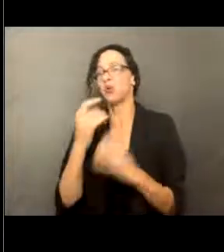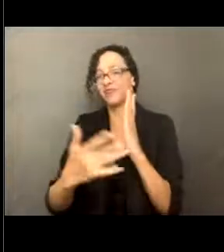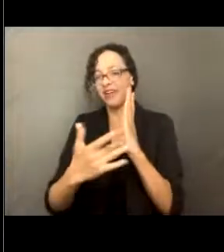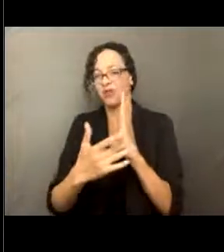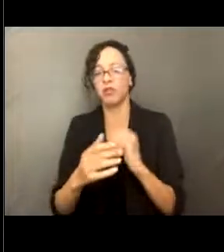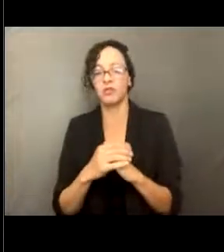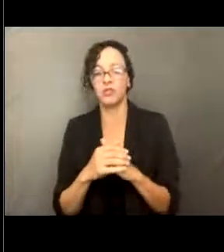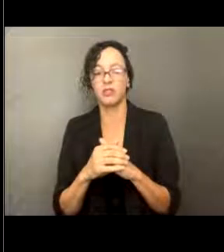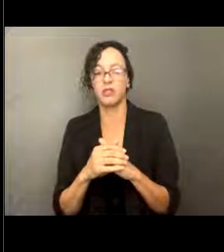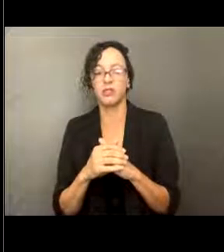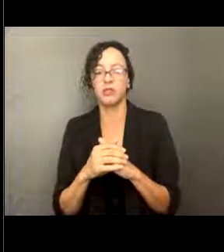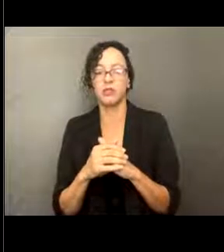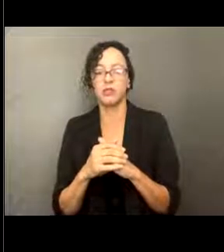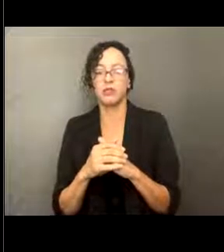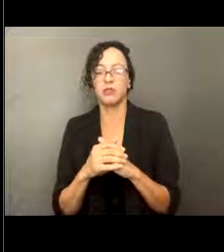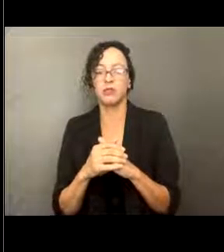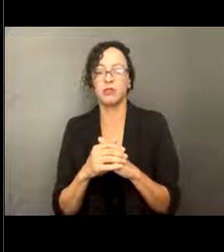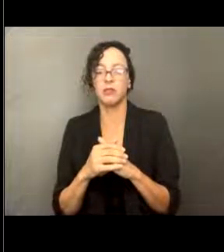that tour, I will.